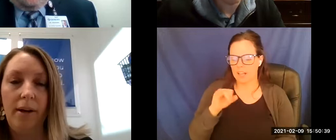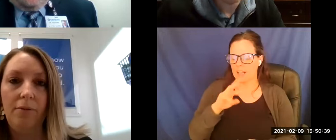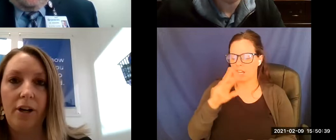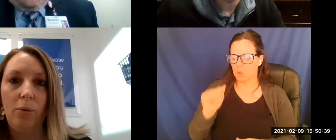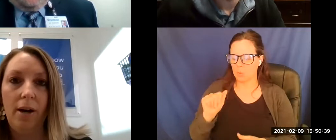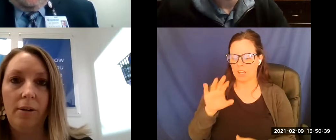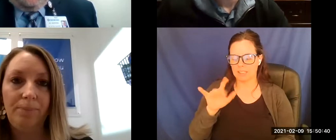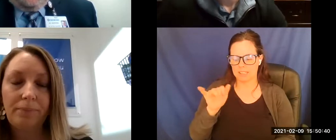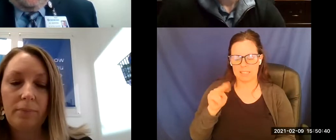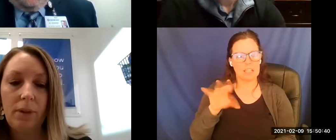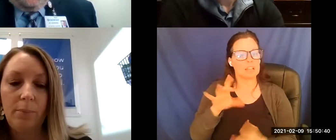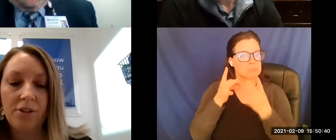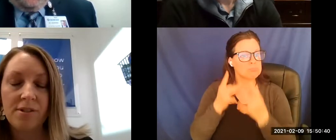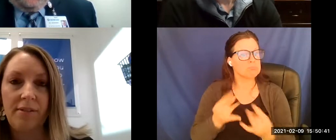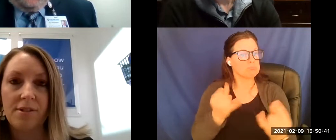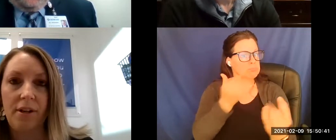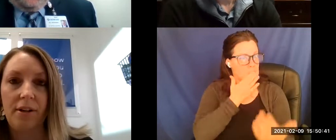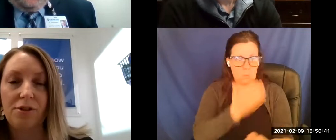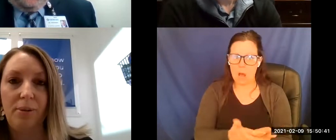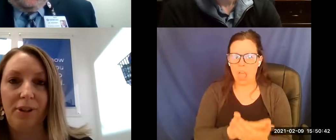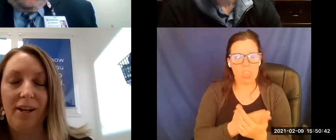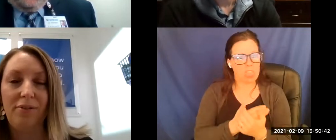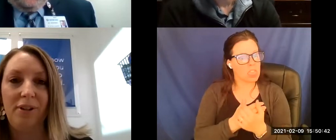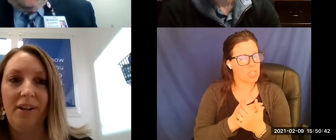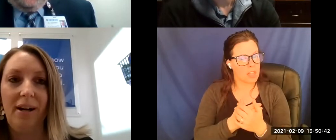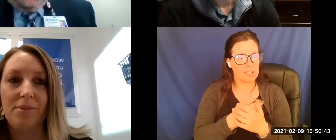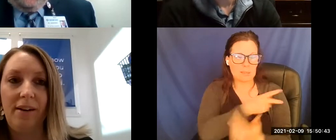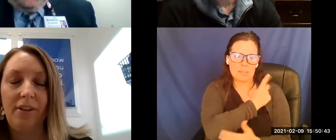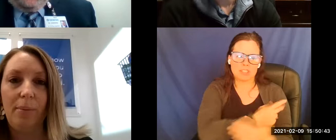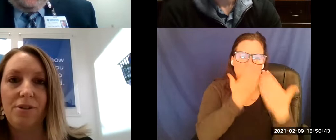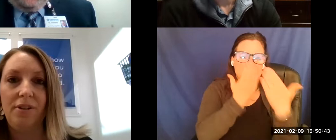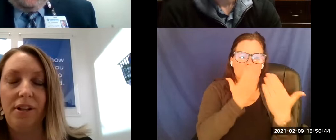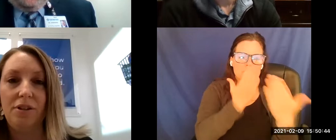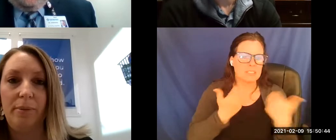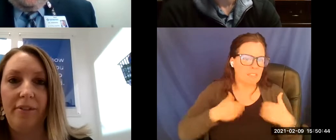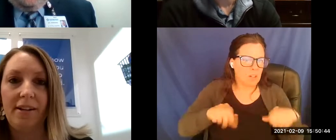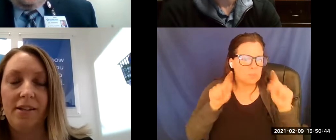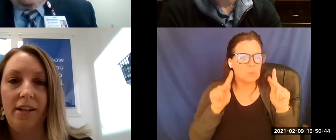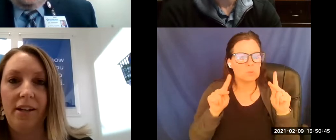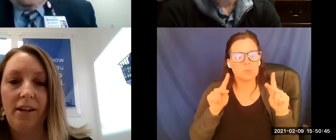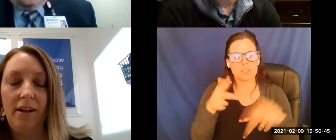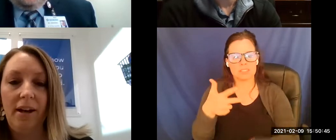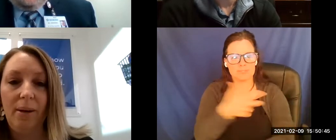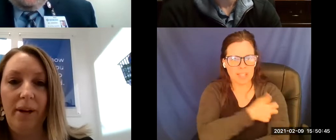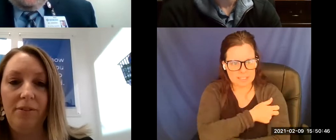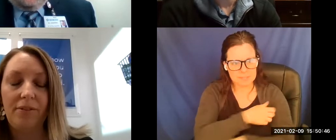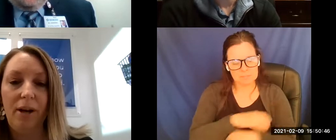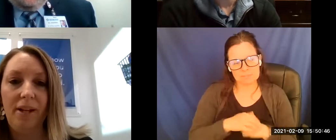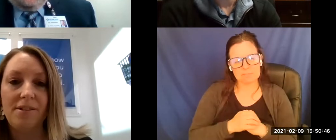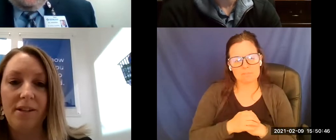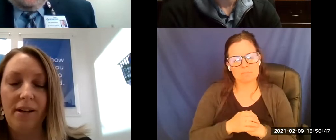going very well. Patients obviously are extremely grateful to have the opportunity to be vaccinated,